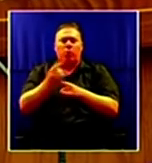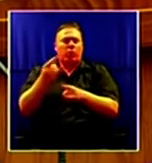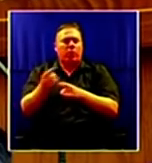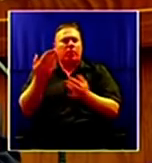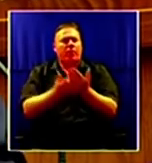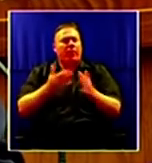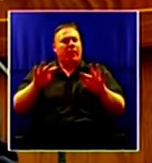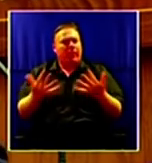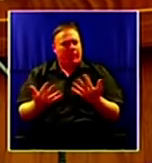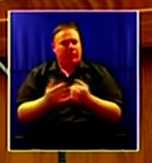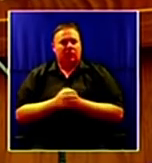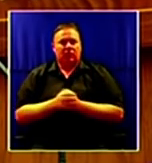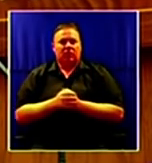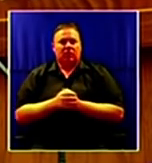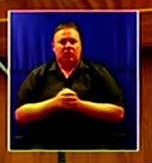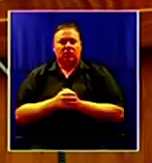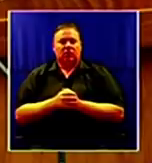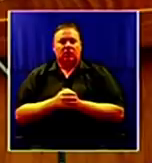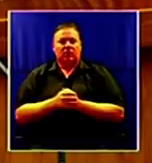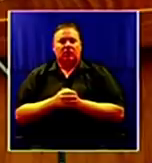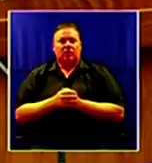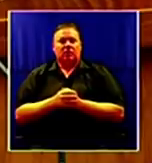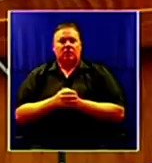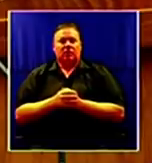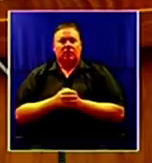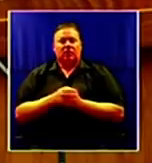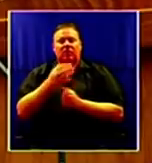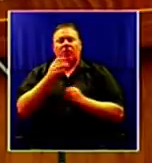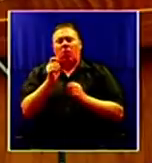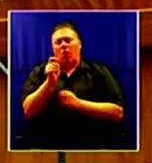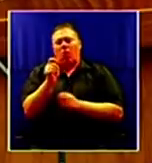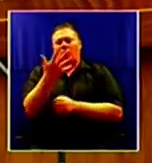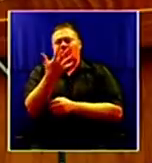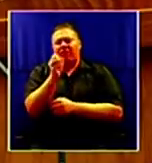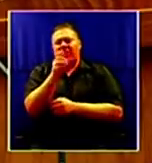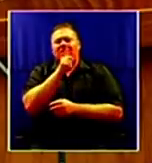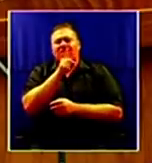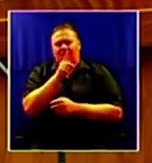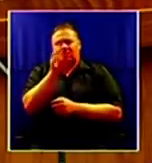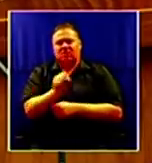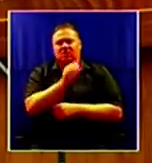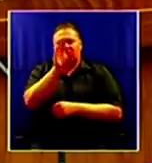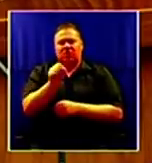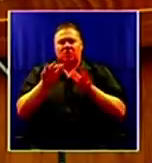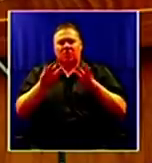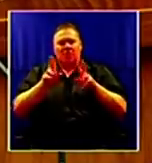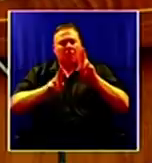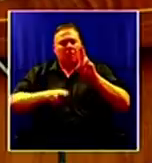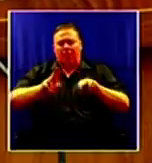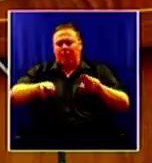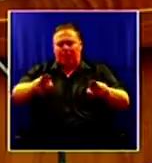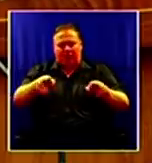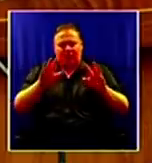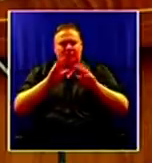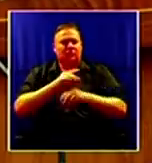Since then, we have mourned the passing of nearly 50,000 of our fellow South Africans as a result of